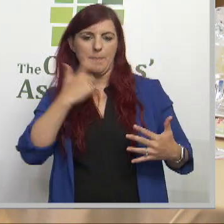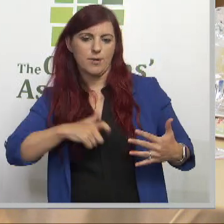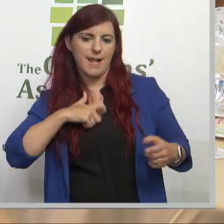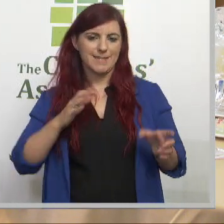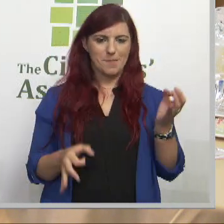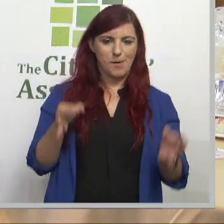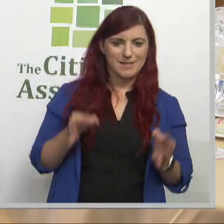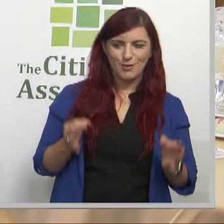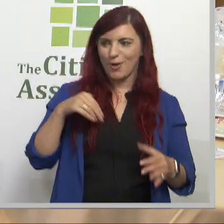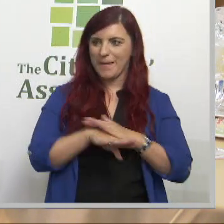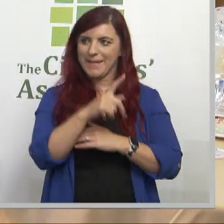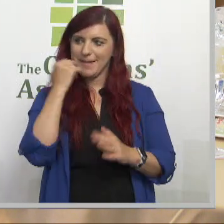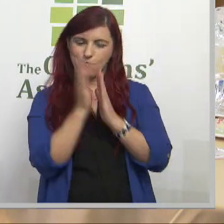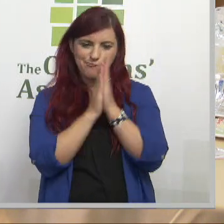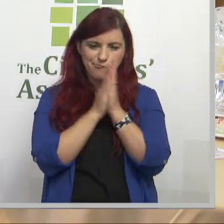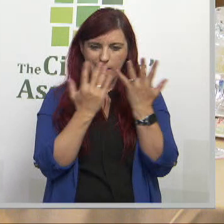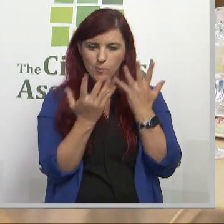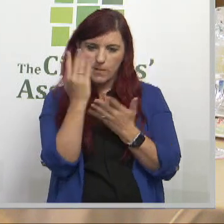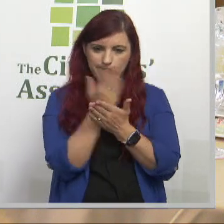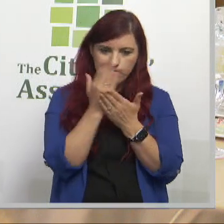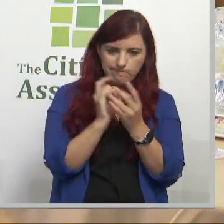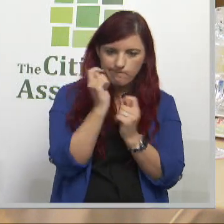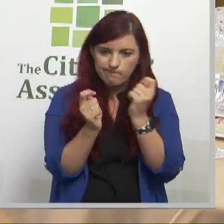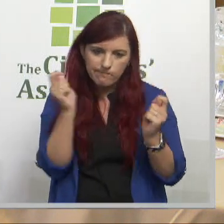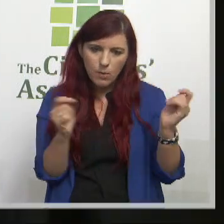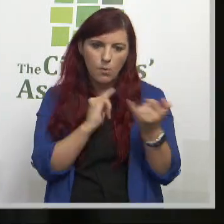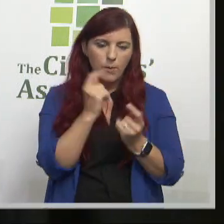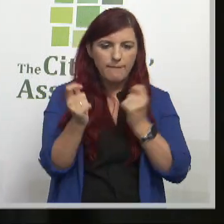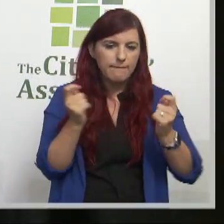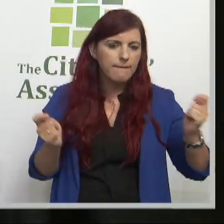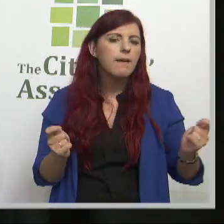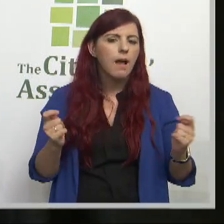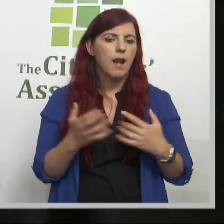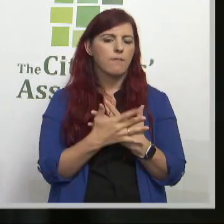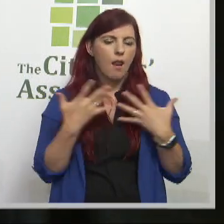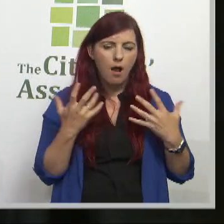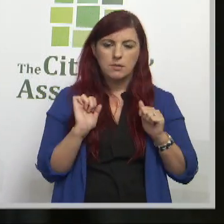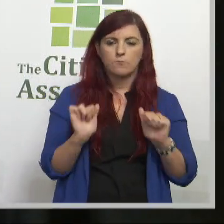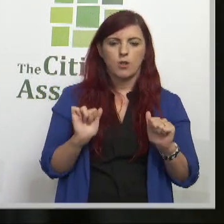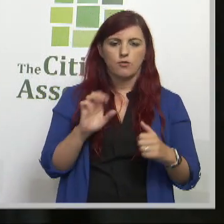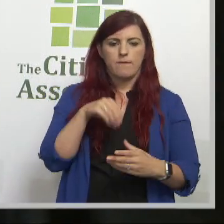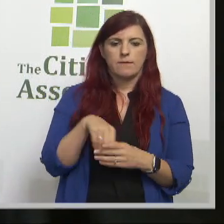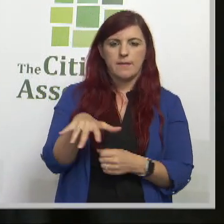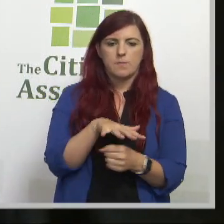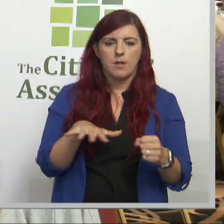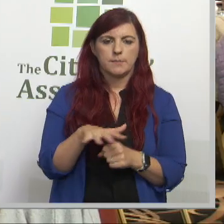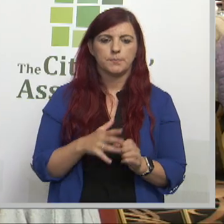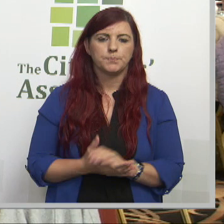in, and they say, how do we divvy this up? And where's it going to go to? And there's loads of pressures here.